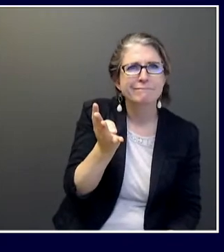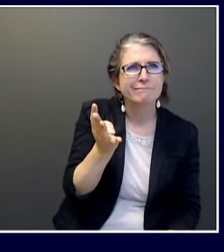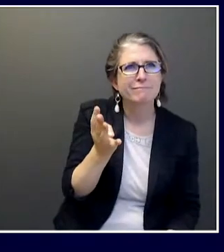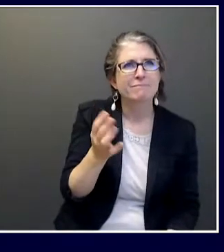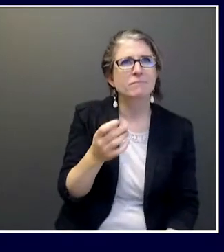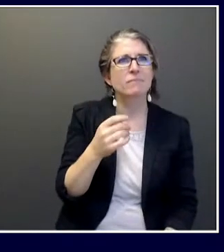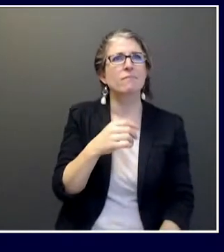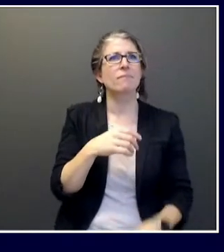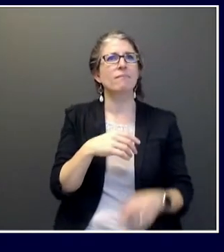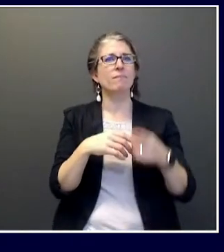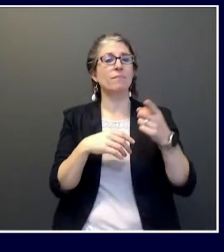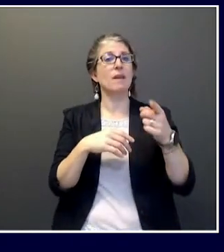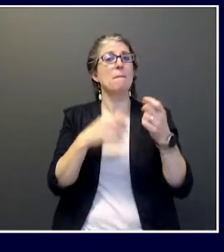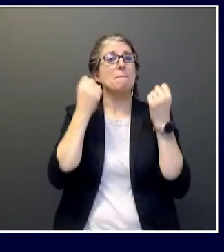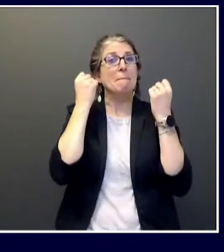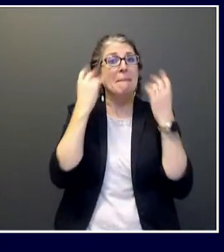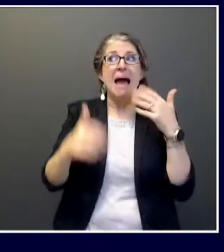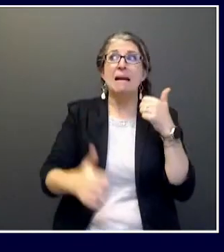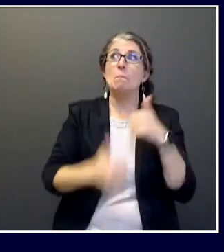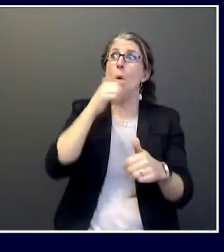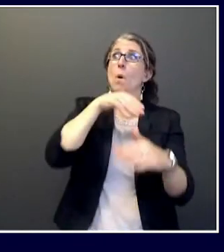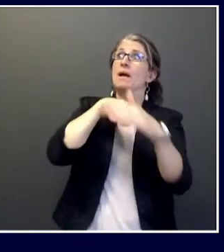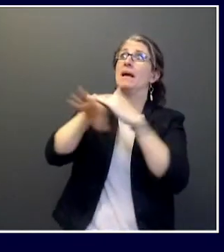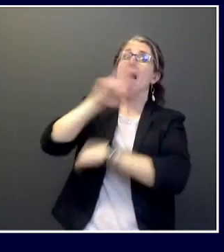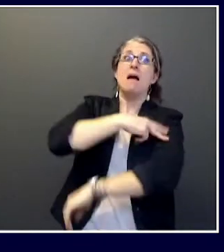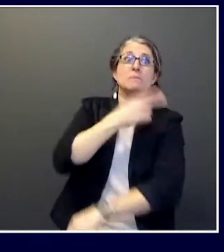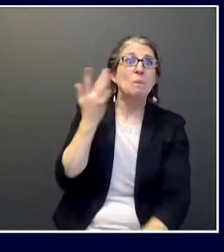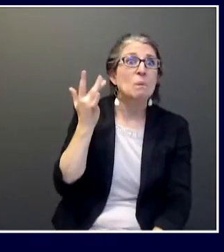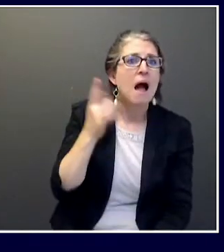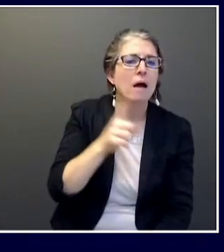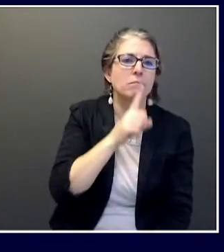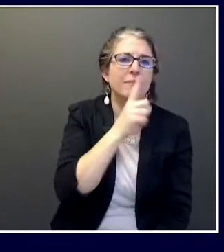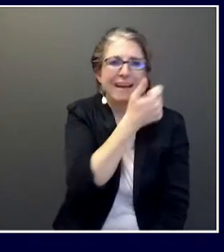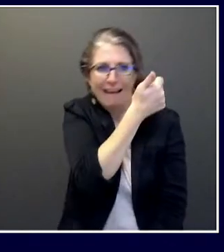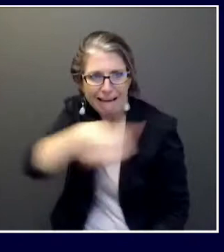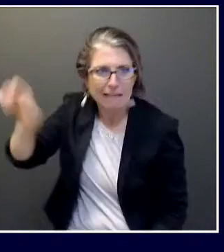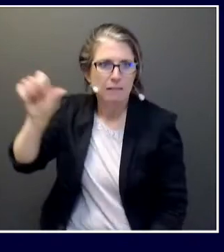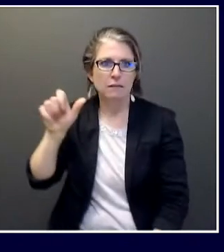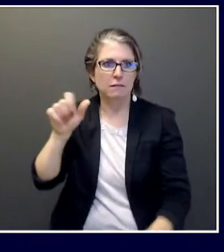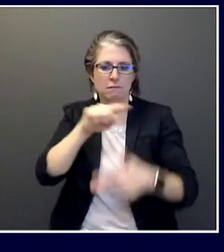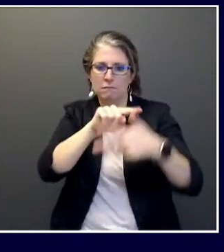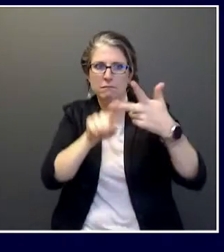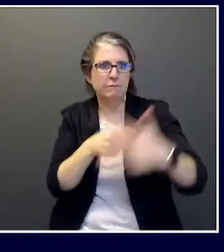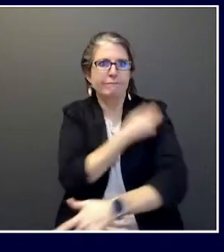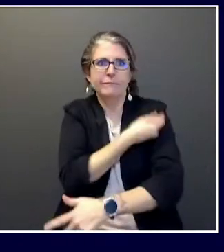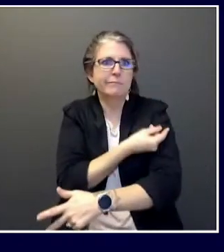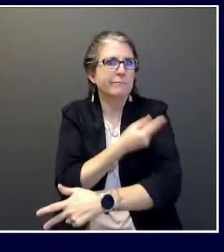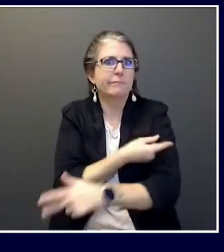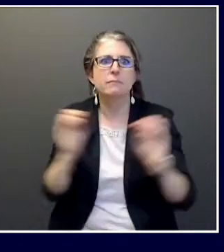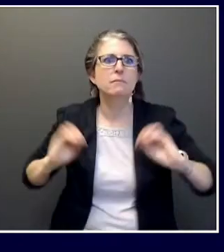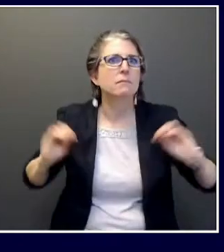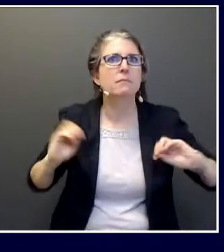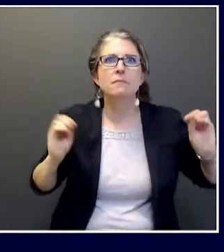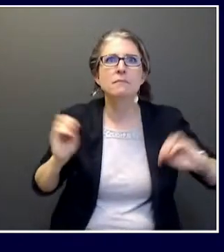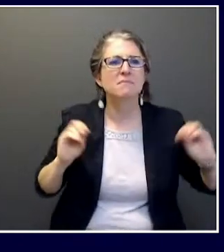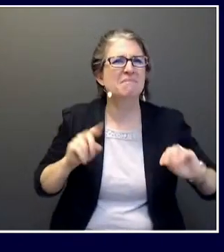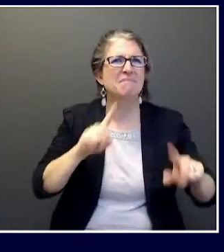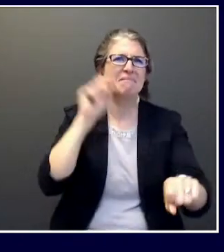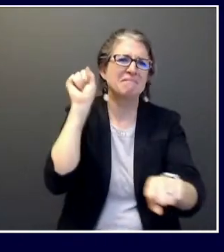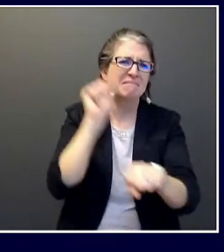vaccinated get hospitalized, and do they get COVID? It does happen, but it's important to note that to this day, about